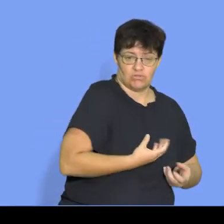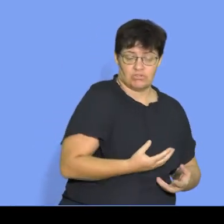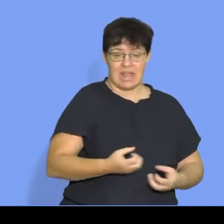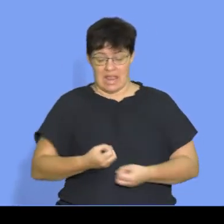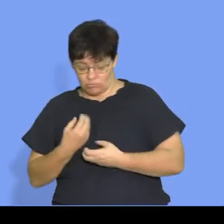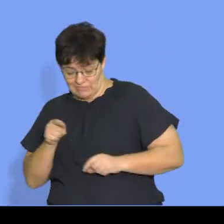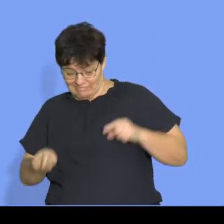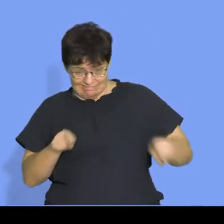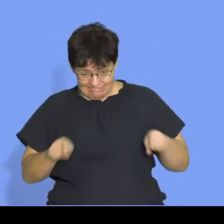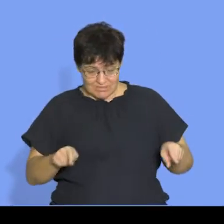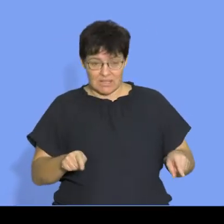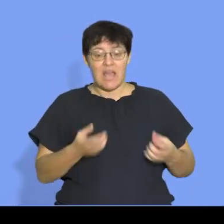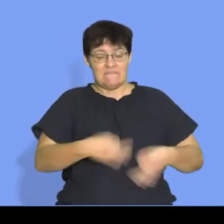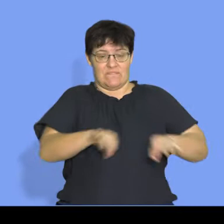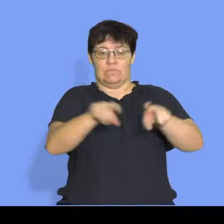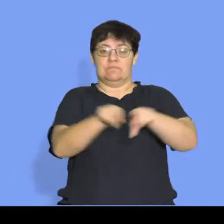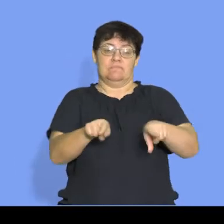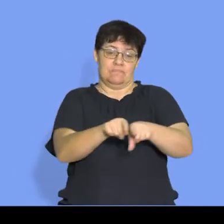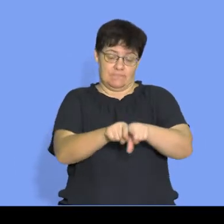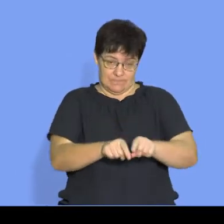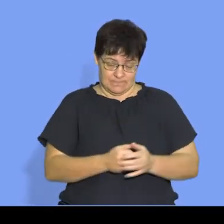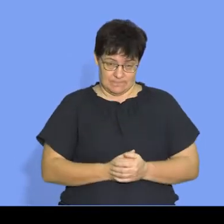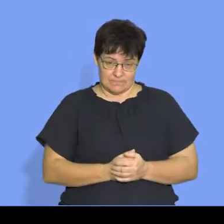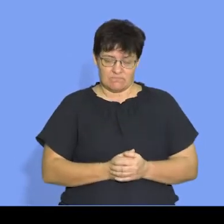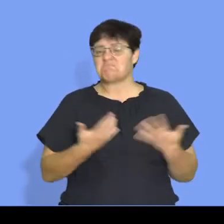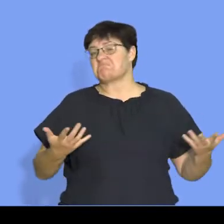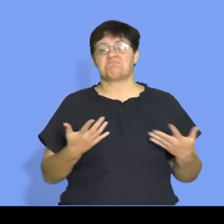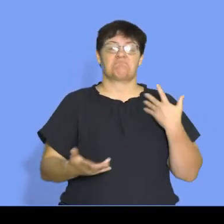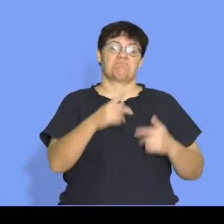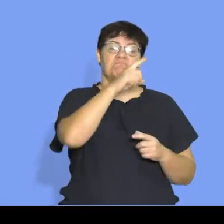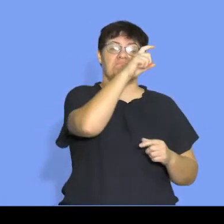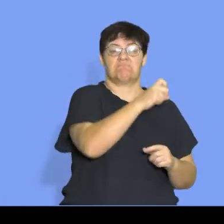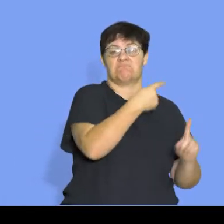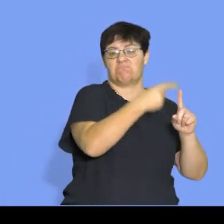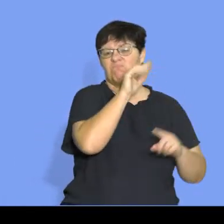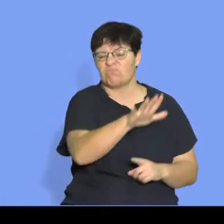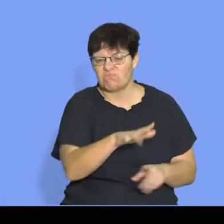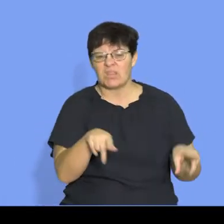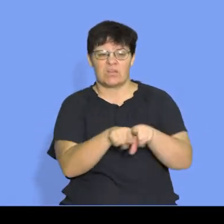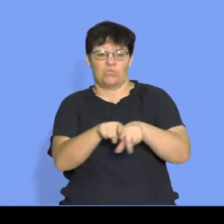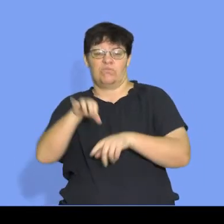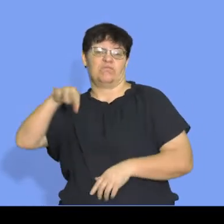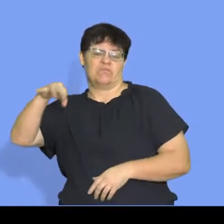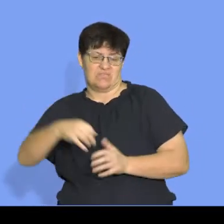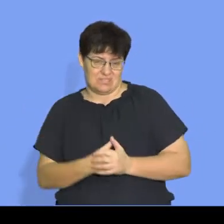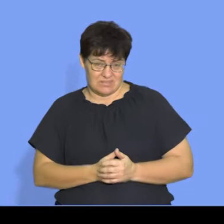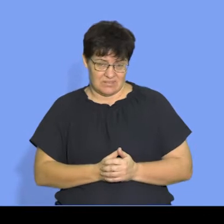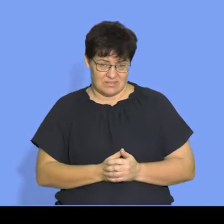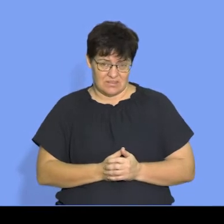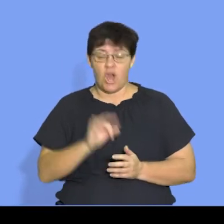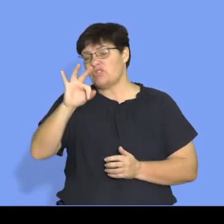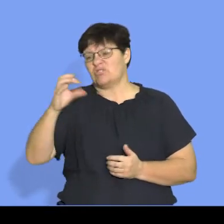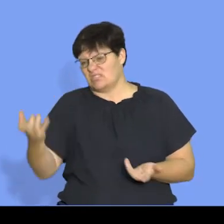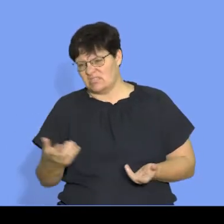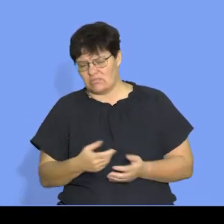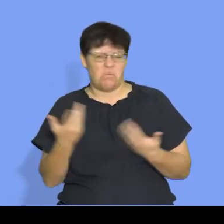value. So with the example that I've been talking about, maybe x plus 5 equal to 13, right? Whatever this unknown